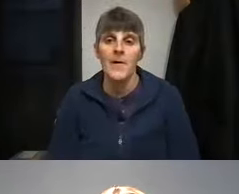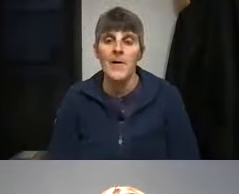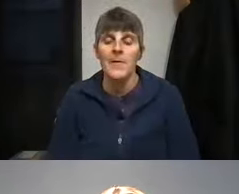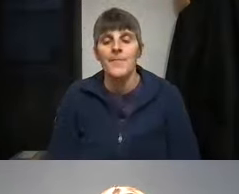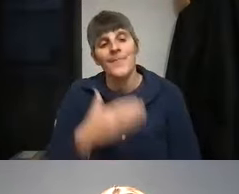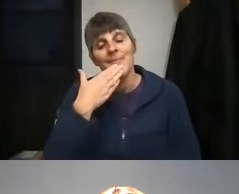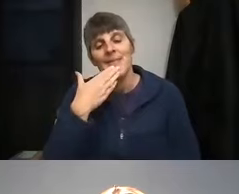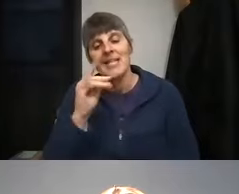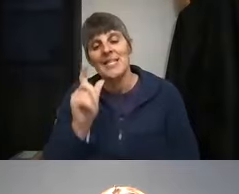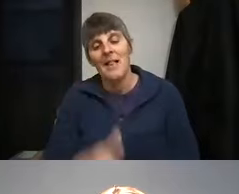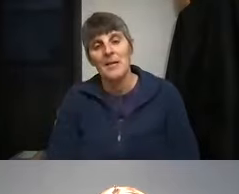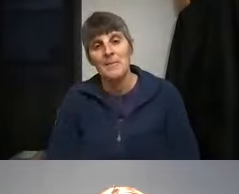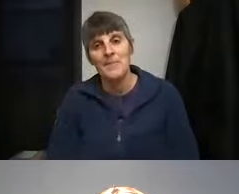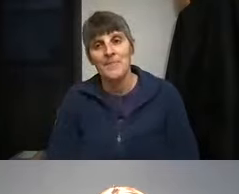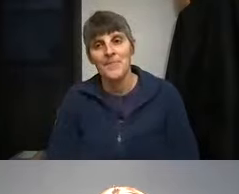Thanks, Kelly.